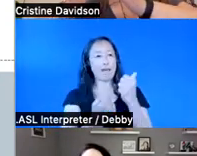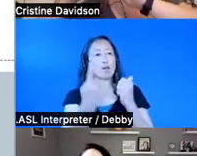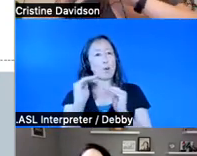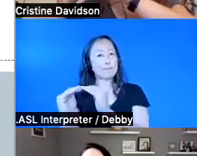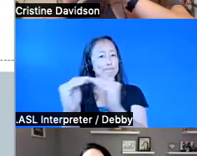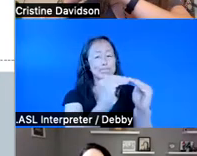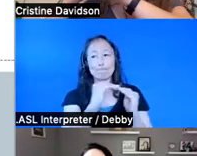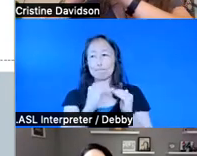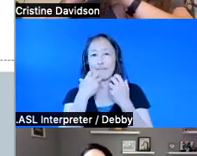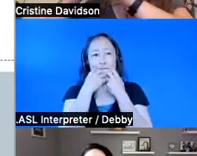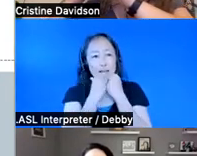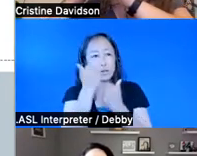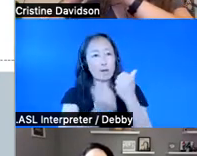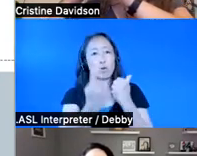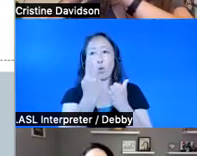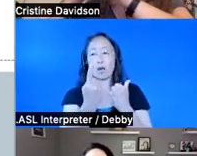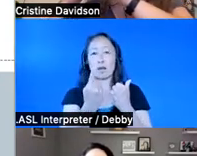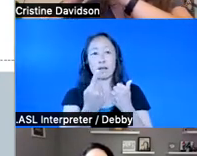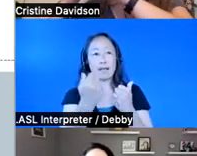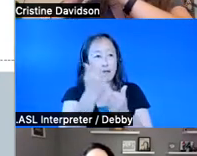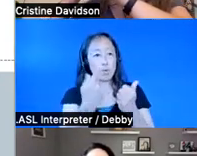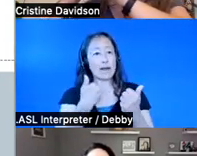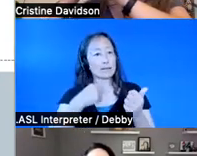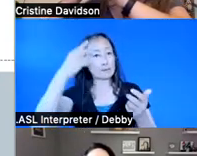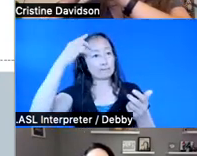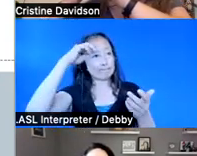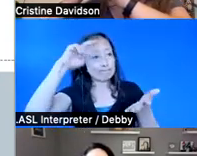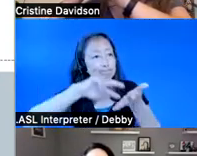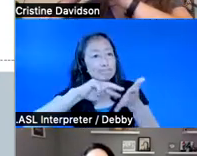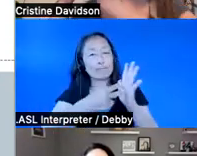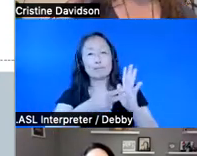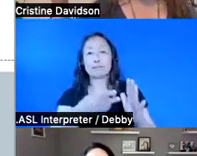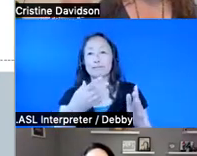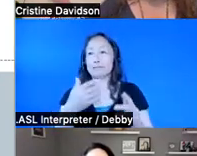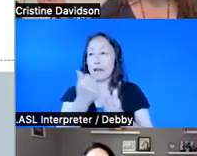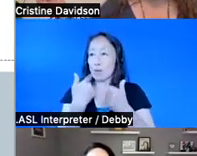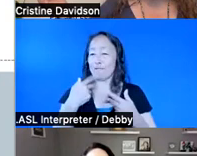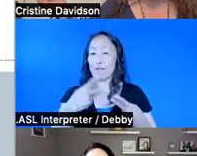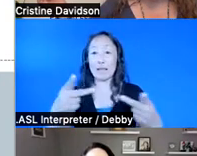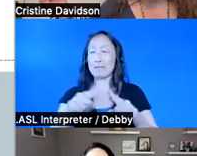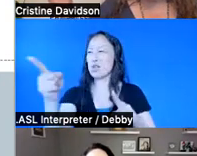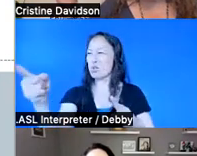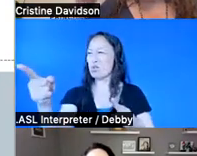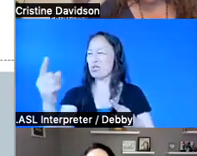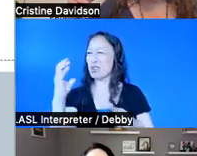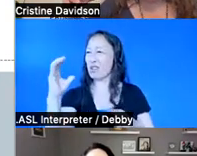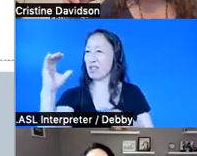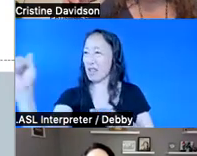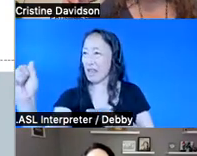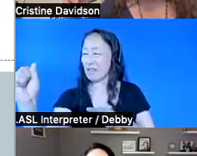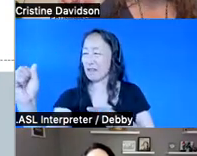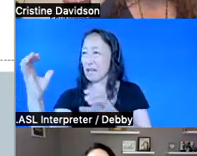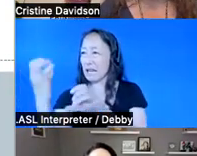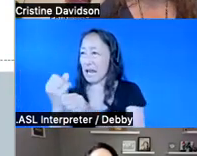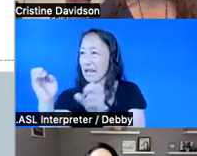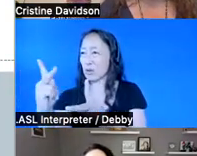place, but you're coming with these rules and decisions in a hierarchy, right? So they were kind of mad at her for that. But her